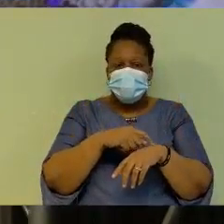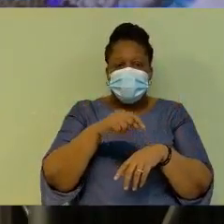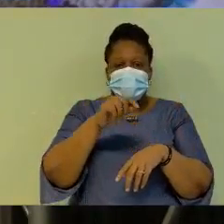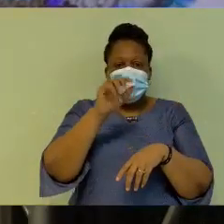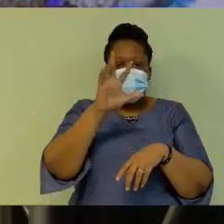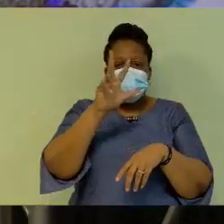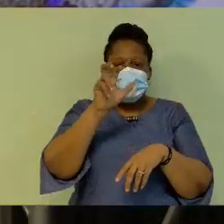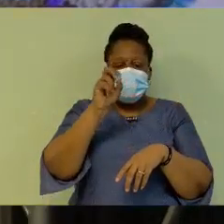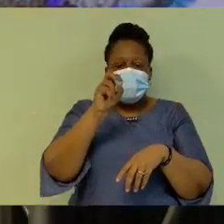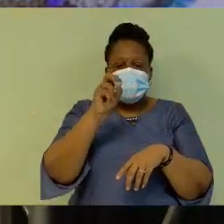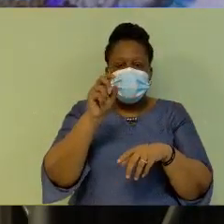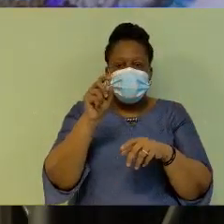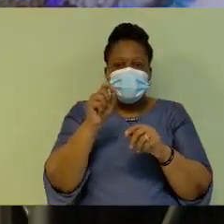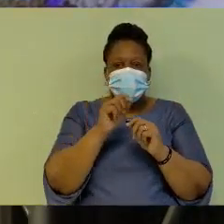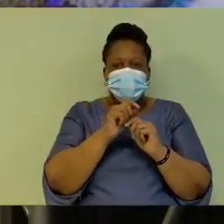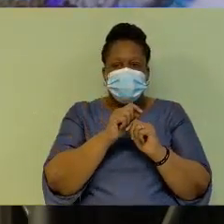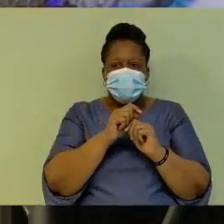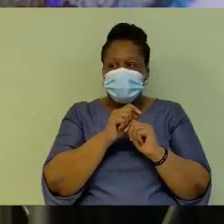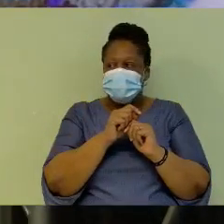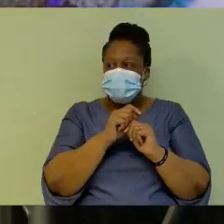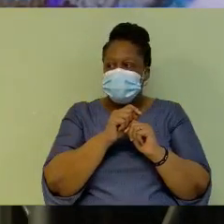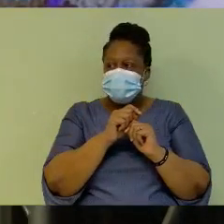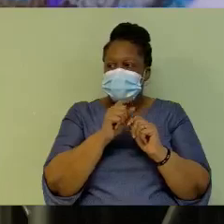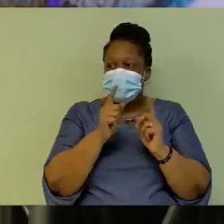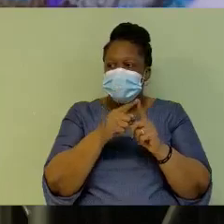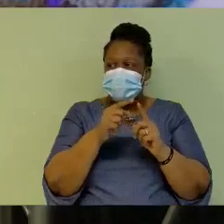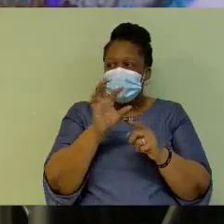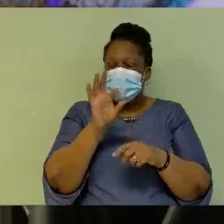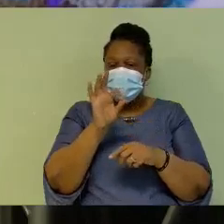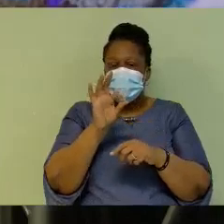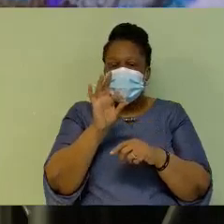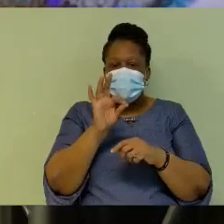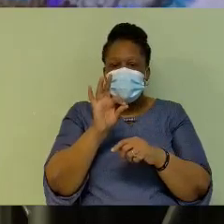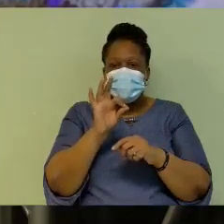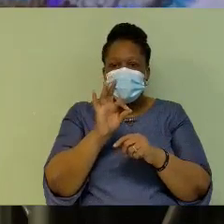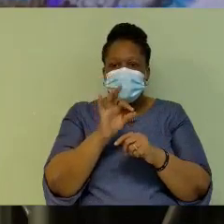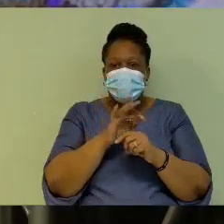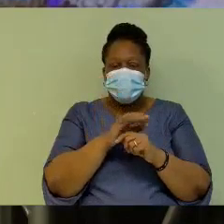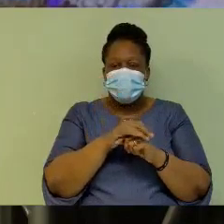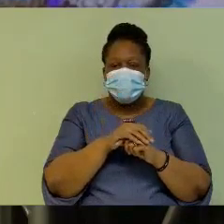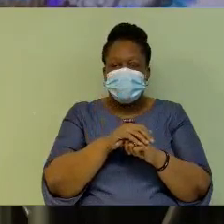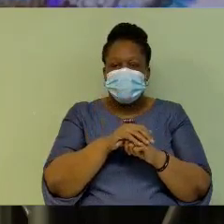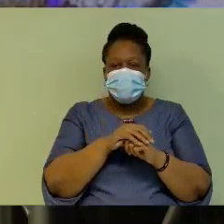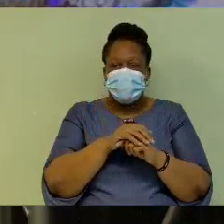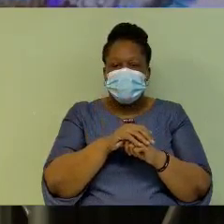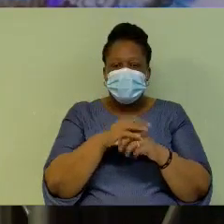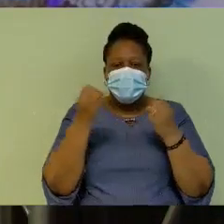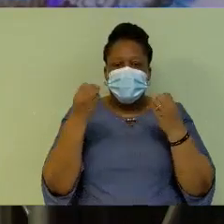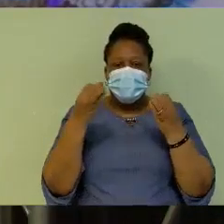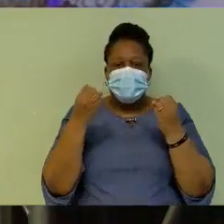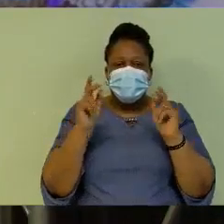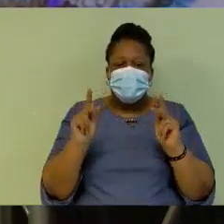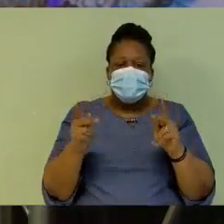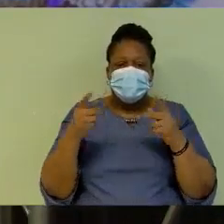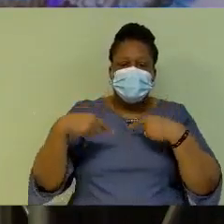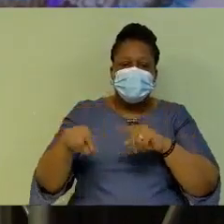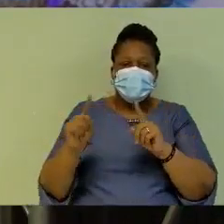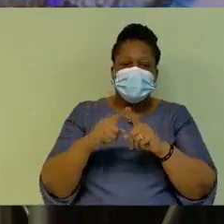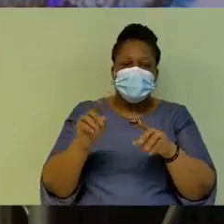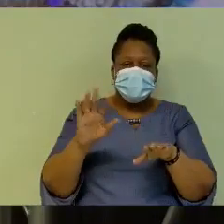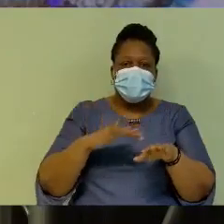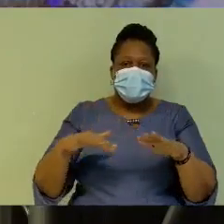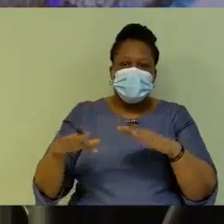actually resulted in crowded situations at some of our most popular beaches. This is creating